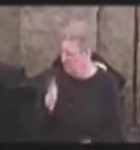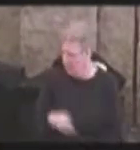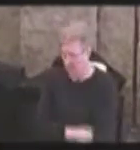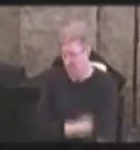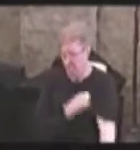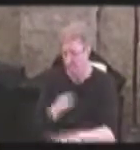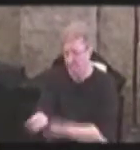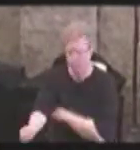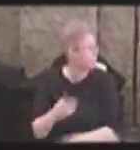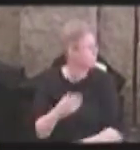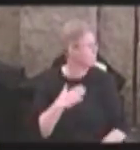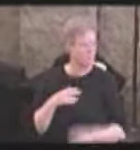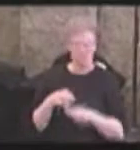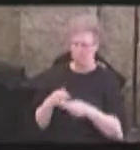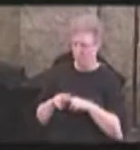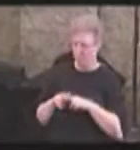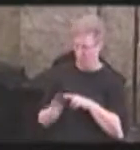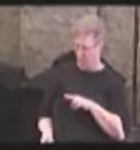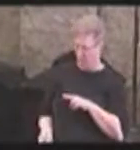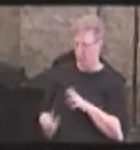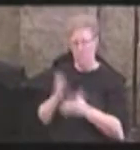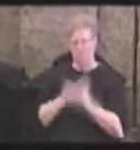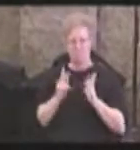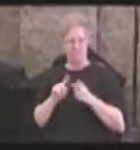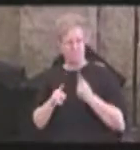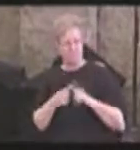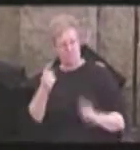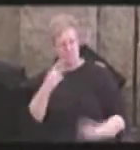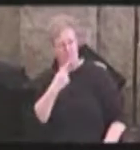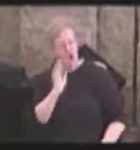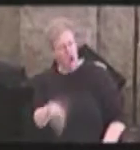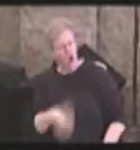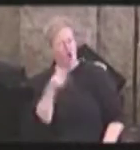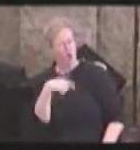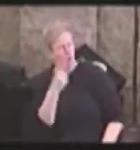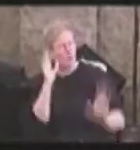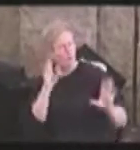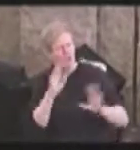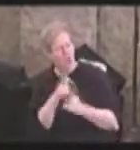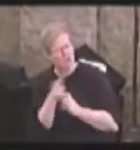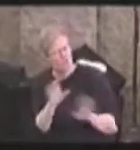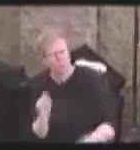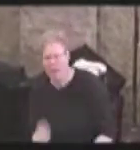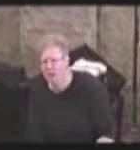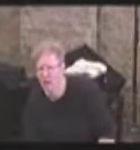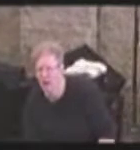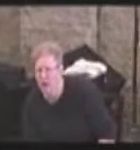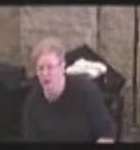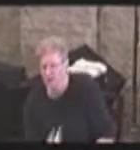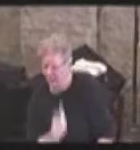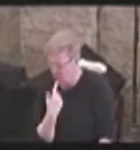When I lost the weight that I lost, a number of my friends came up to me and said, Jeff, it's great. You look fantastic. How did you do it? I said,